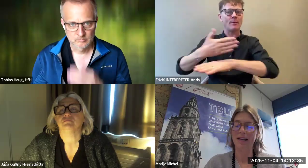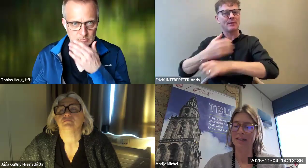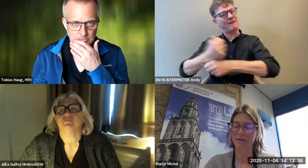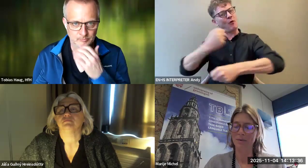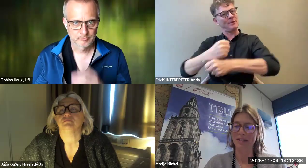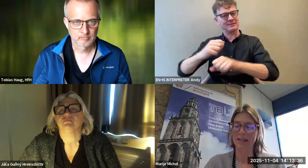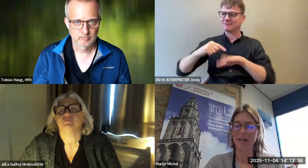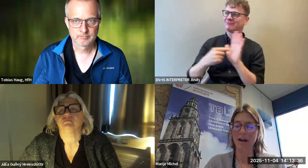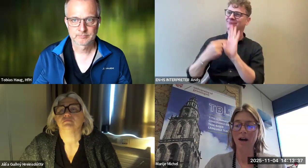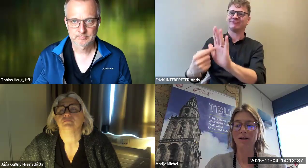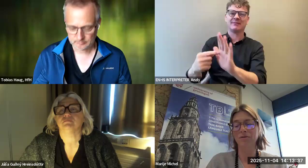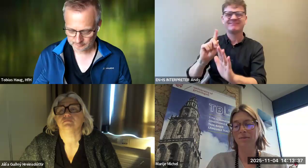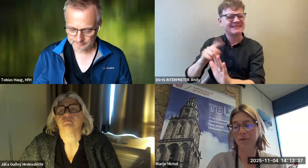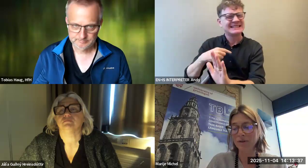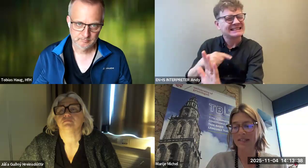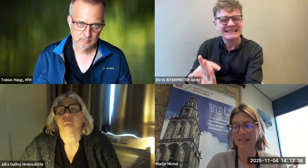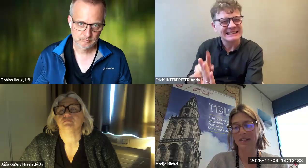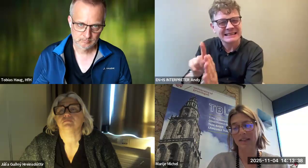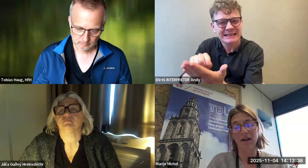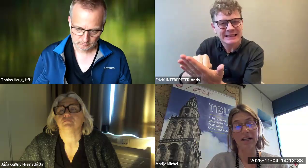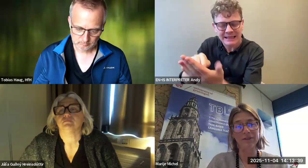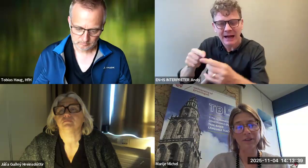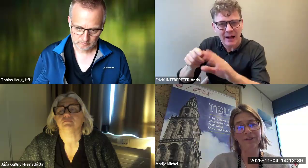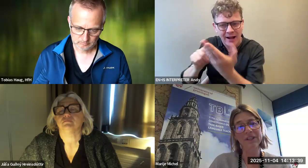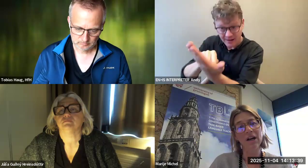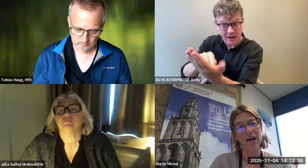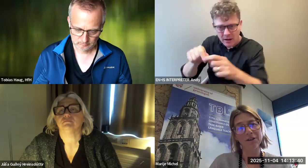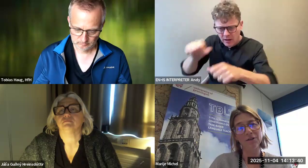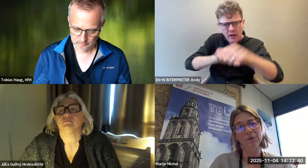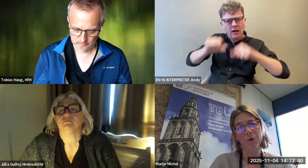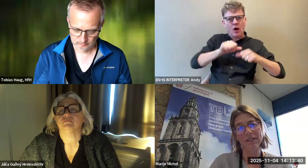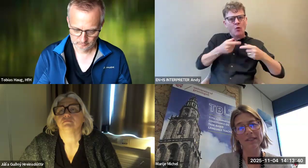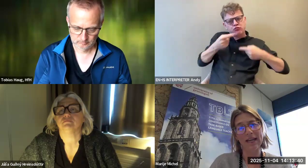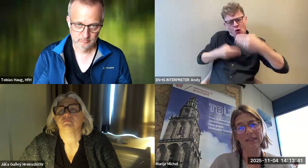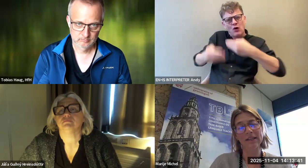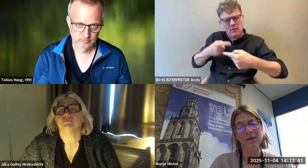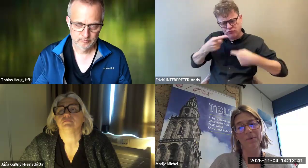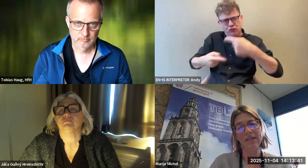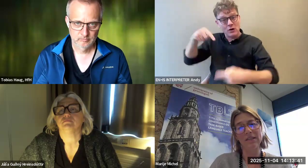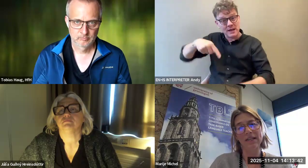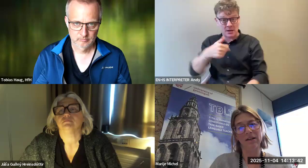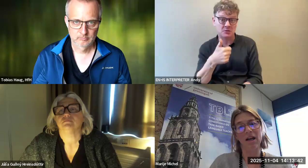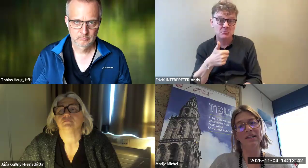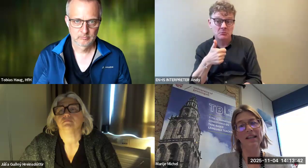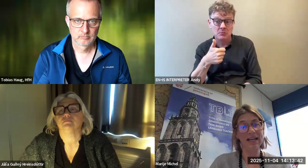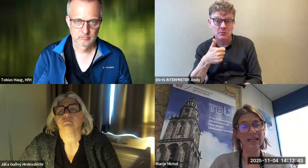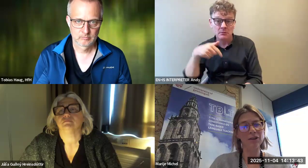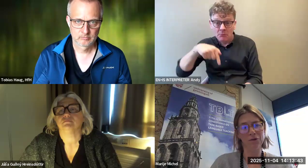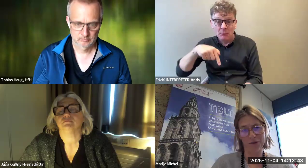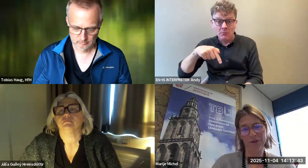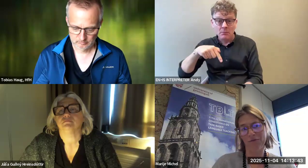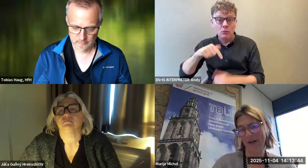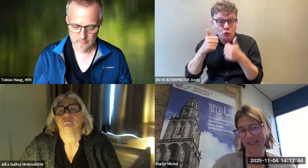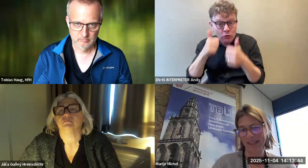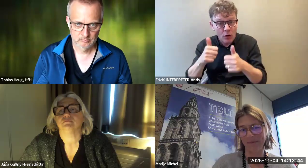actually looked at is always like, okay, are those processes that are involved, are those the ones that are